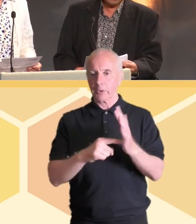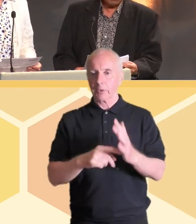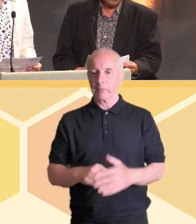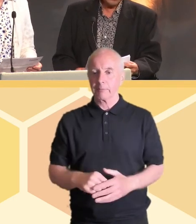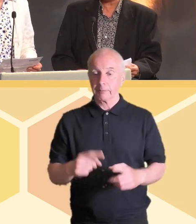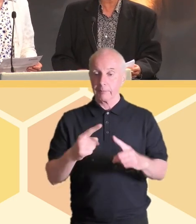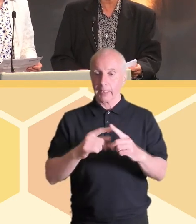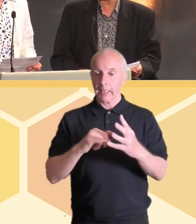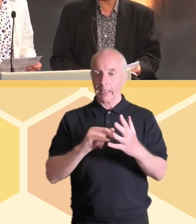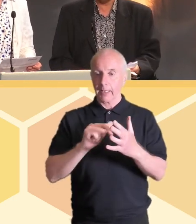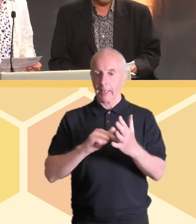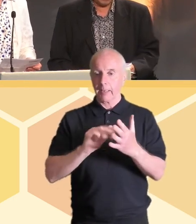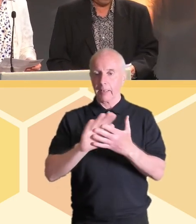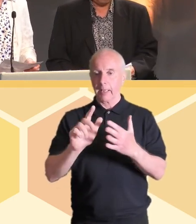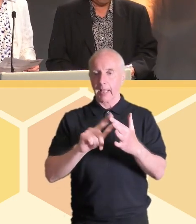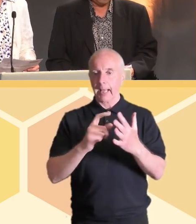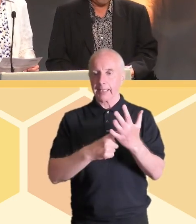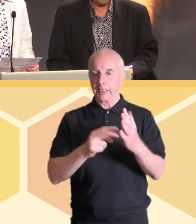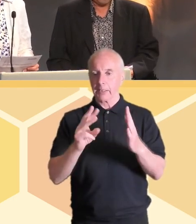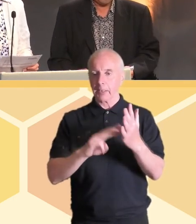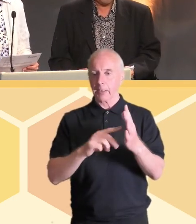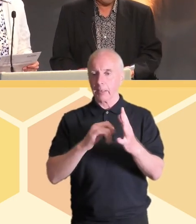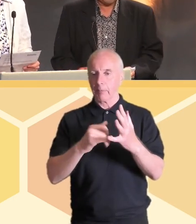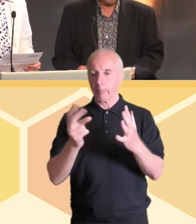the Reverend Esther Mason,